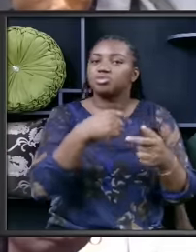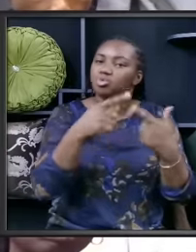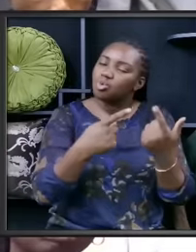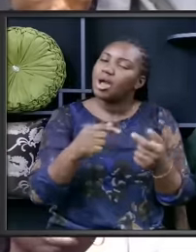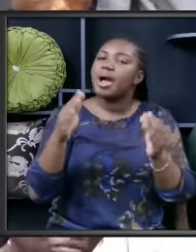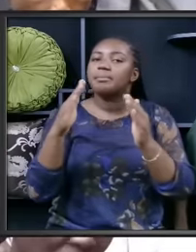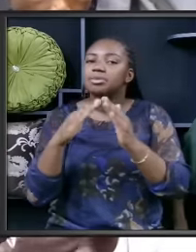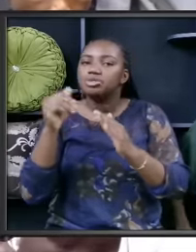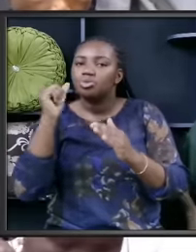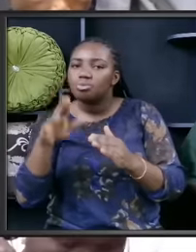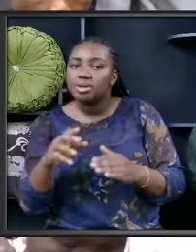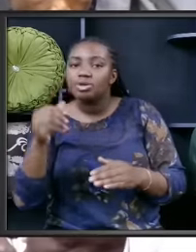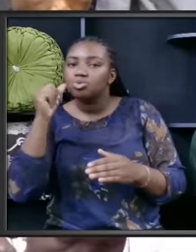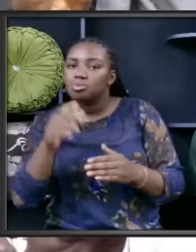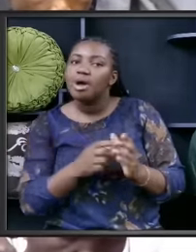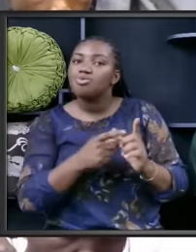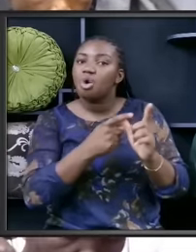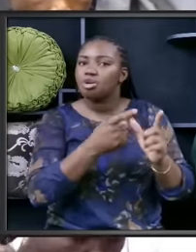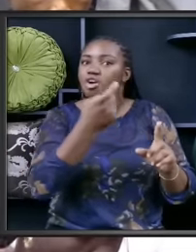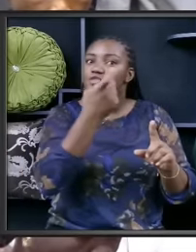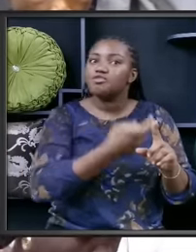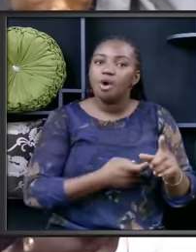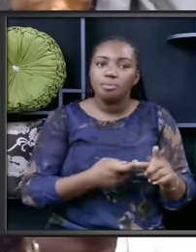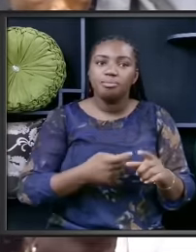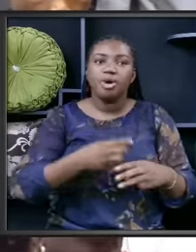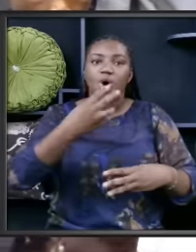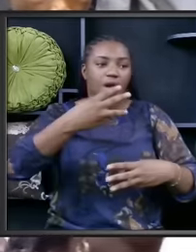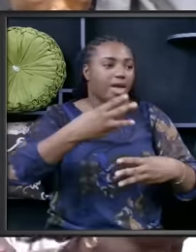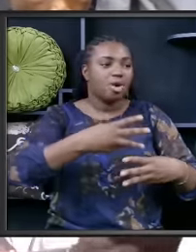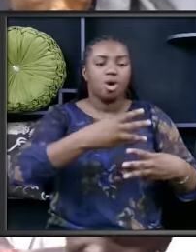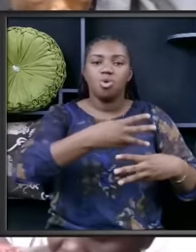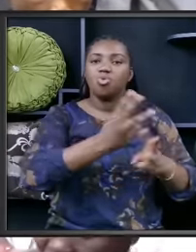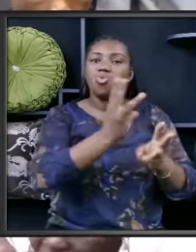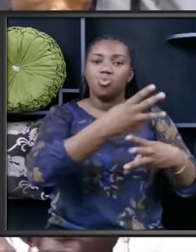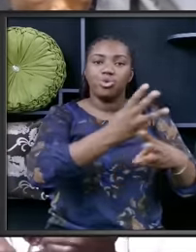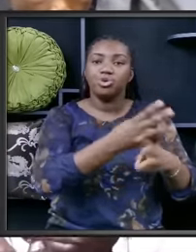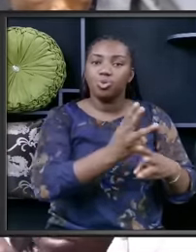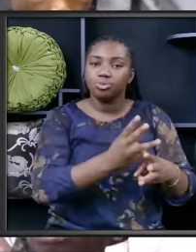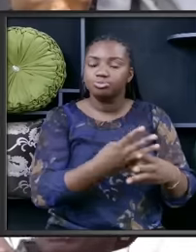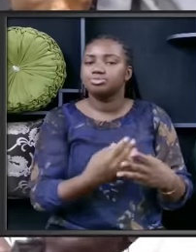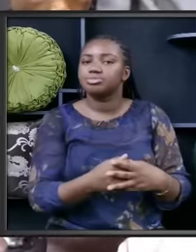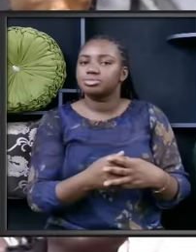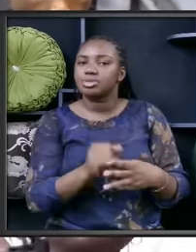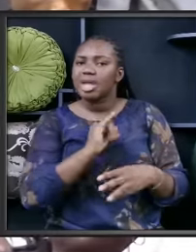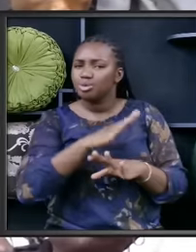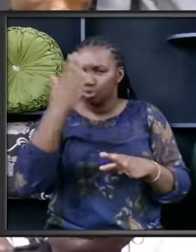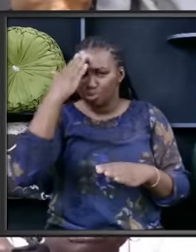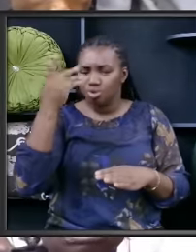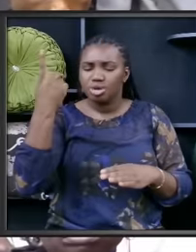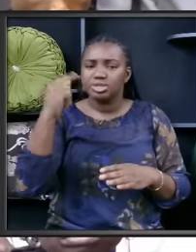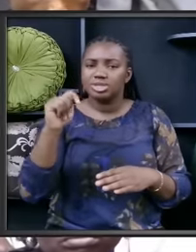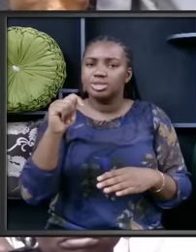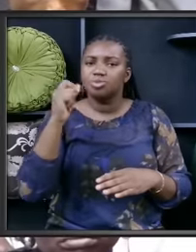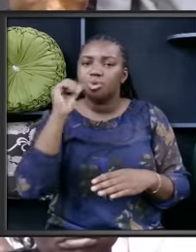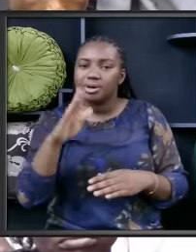the woman. One day the woman run from window, he jump window for local government. Because I don't know the woman. Now God carry the woman,